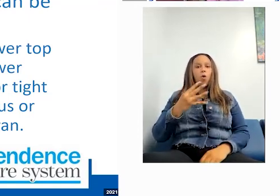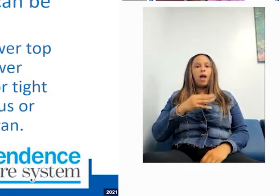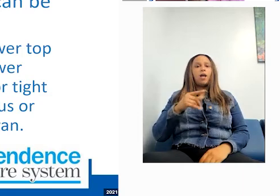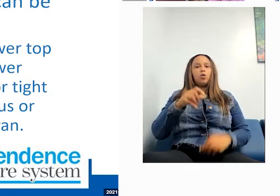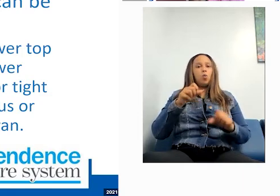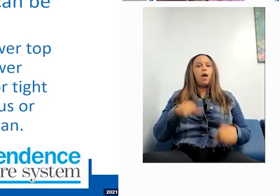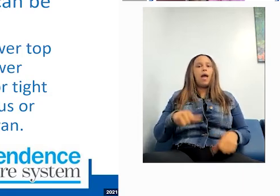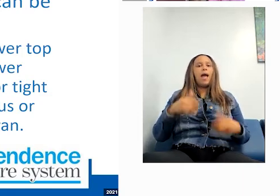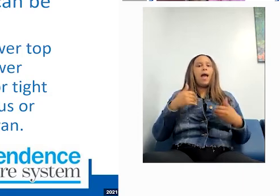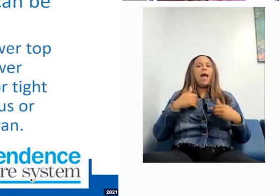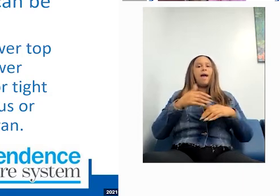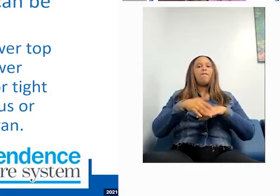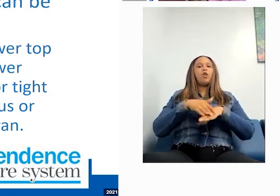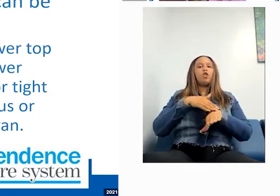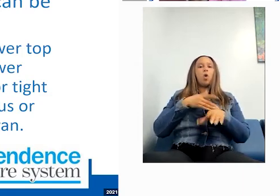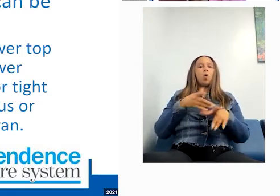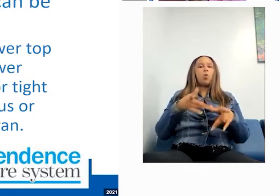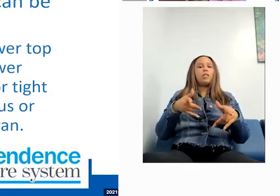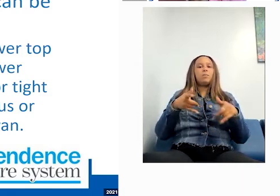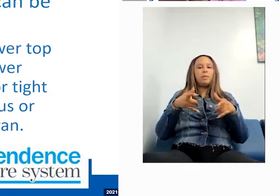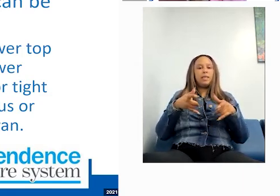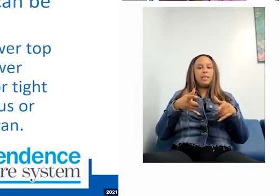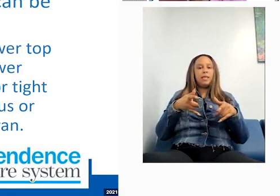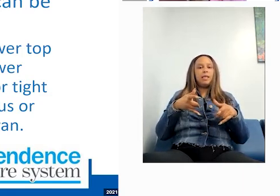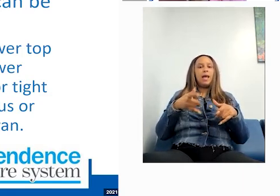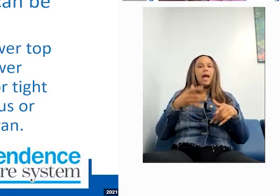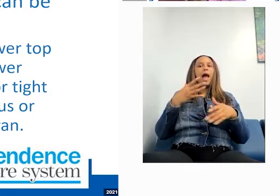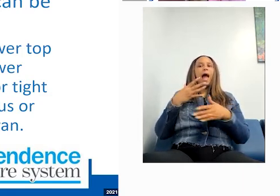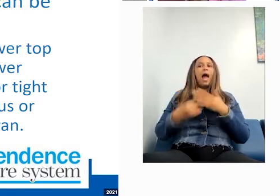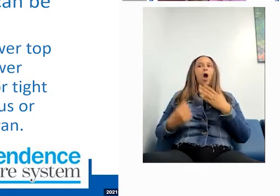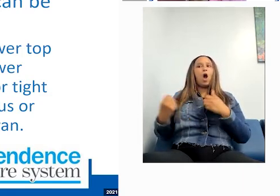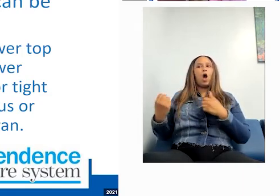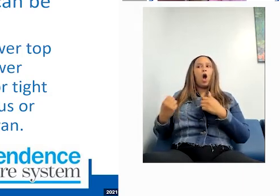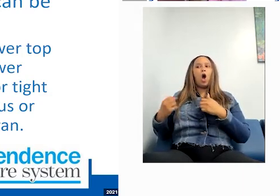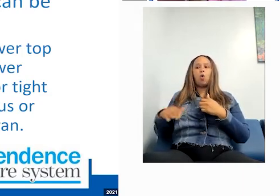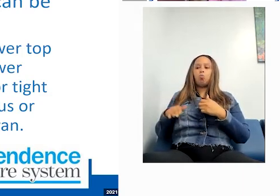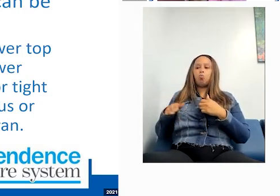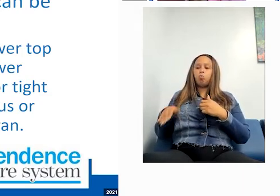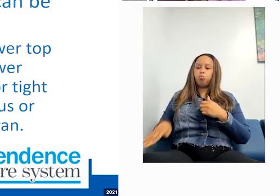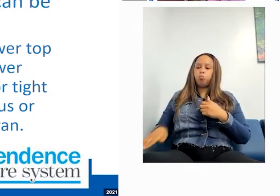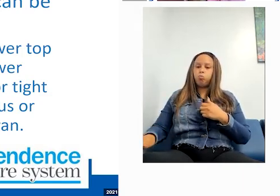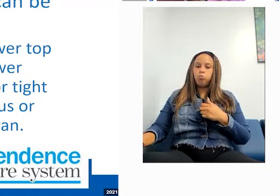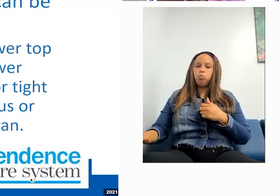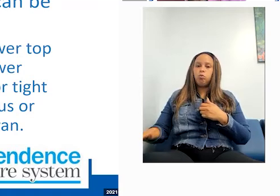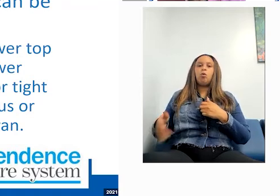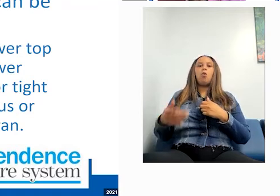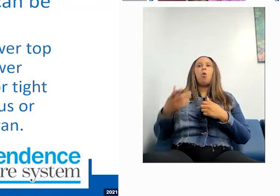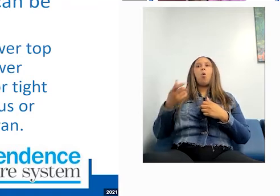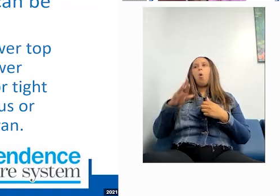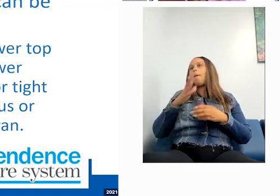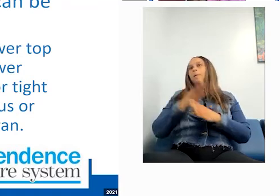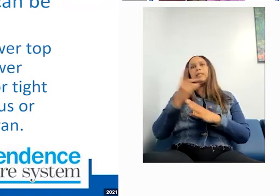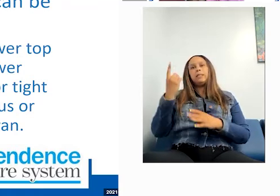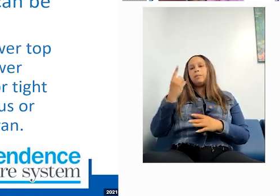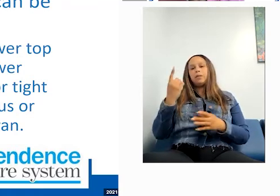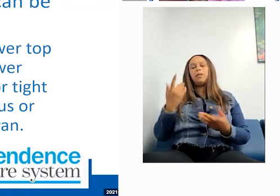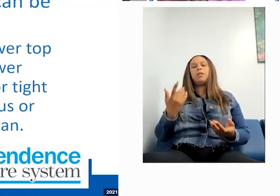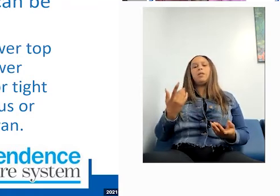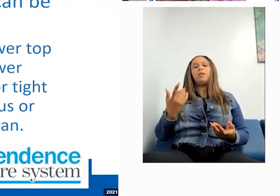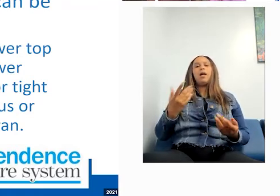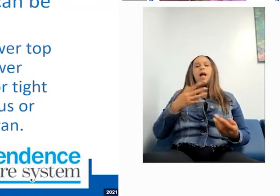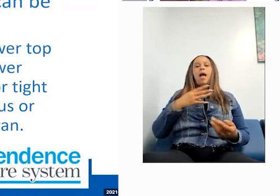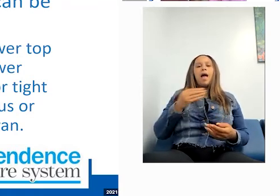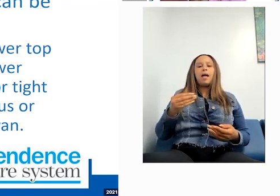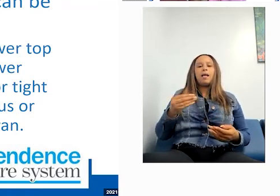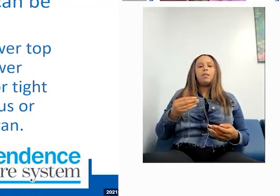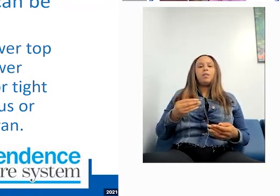speed, slower turning, tighter turning radius, and a bit more torque